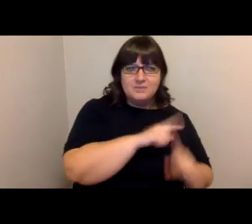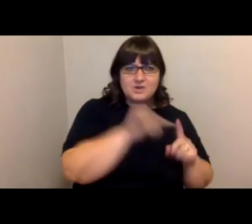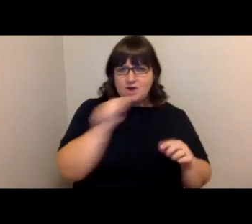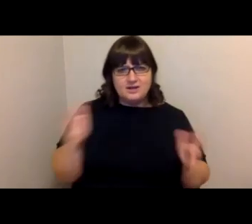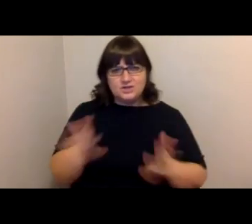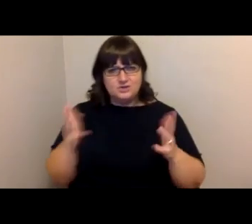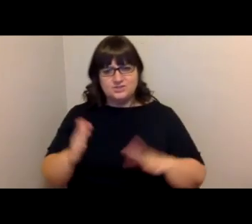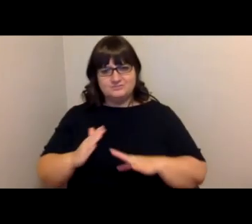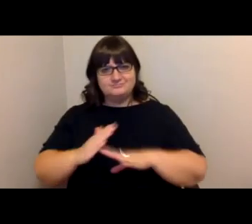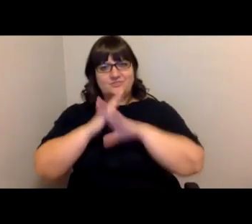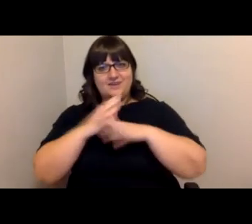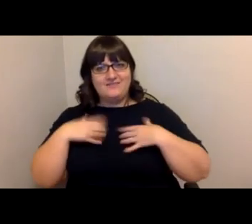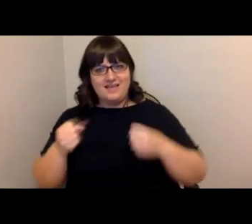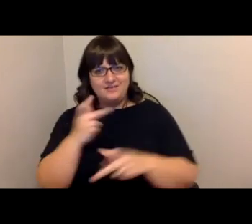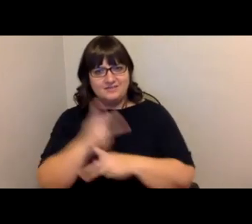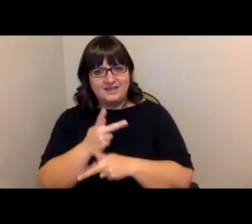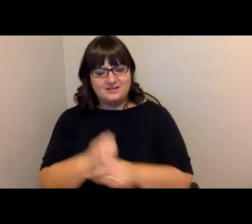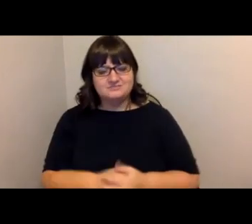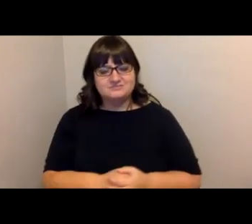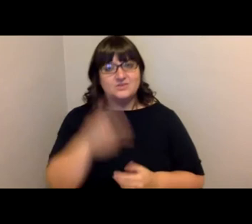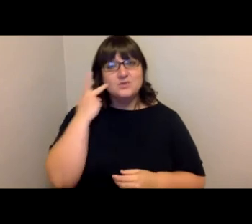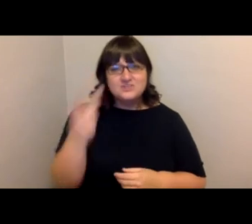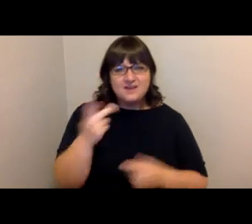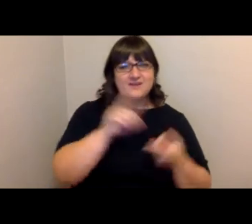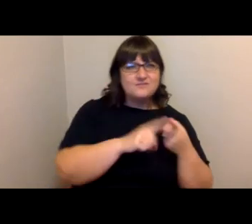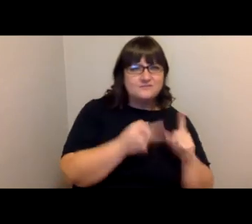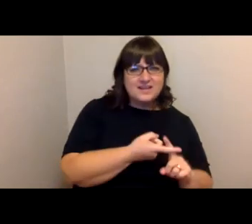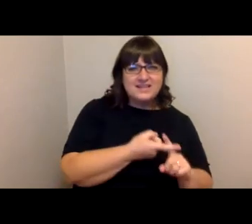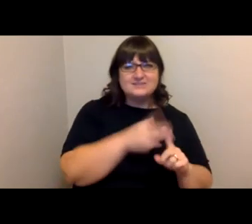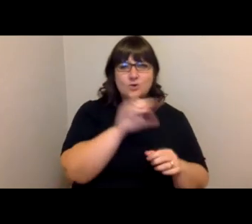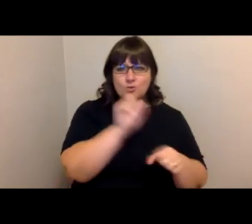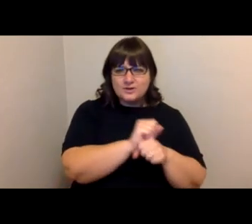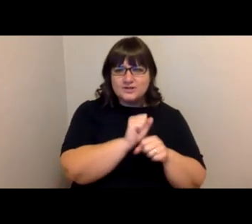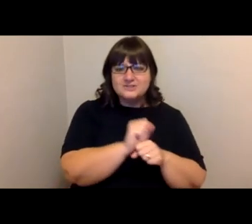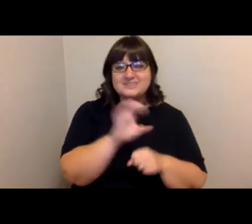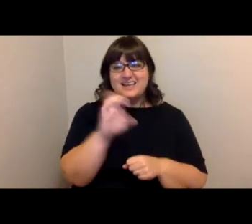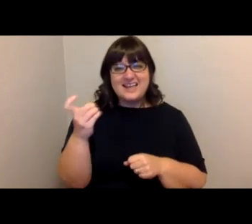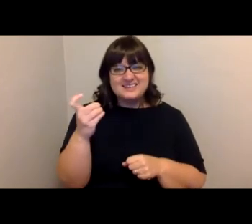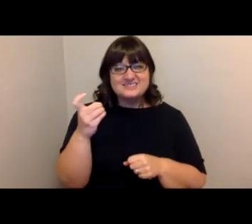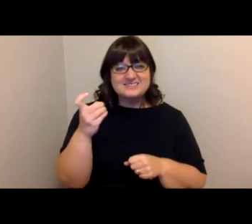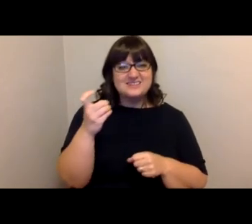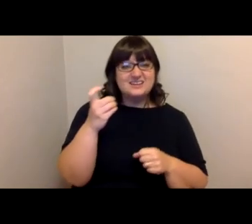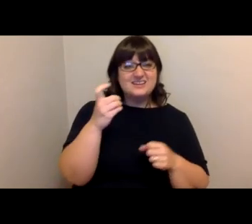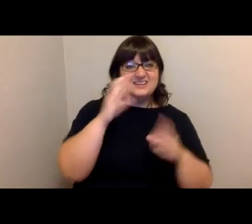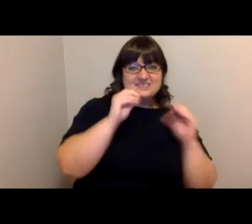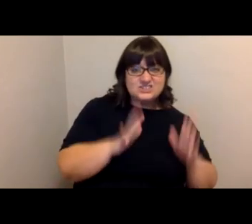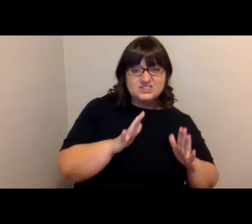numerous instances of our friends, coworkers, exes, teachers, neighbors choose versions of self-care that